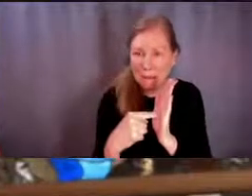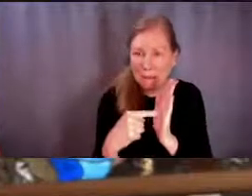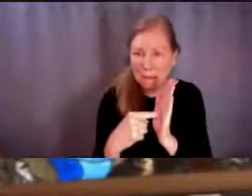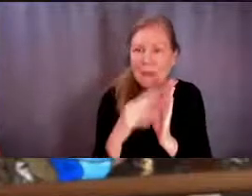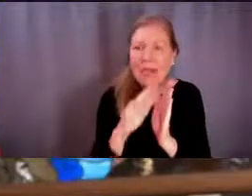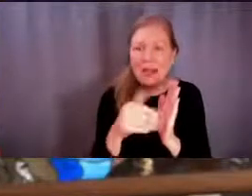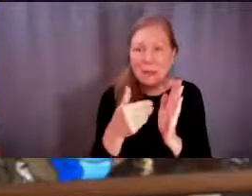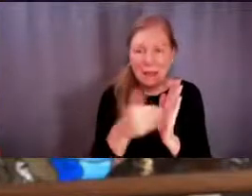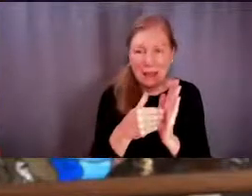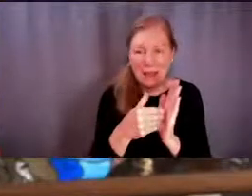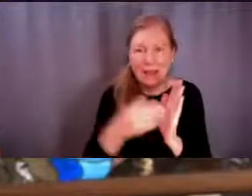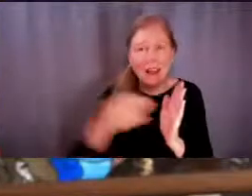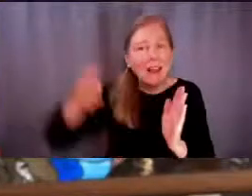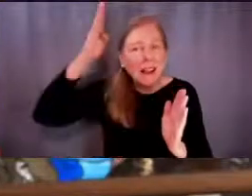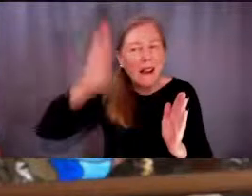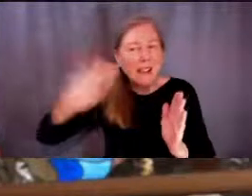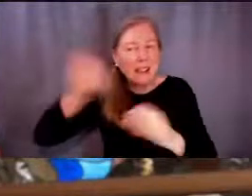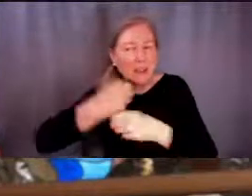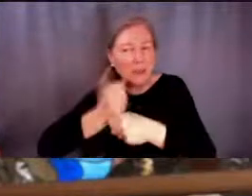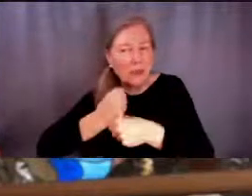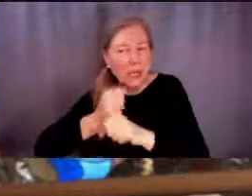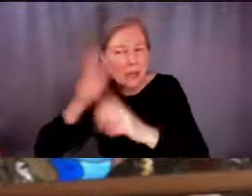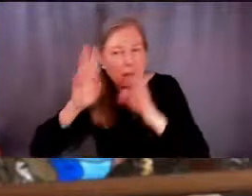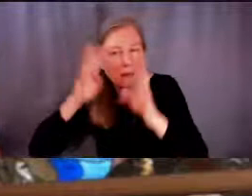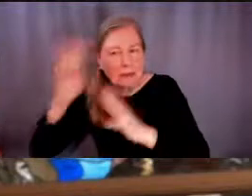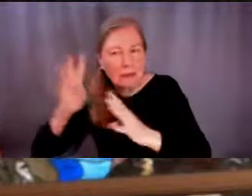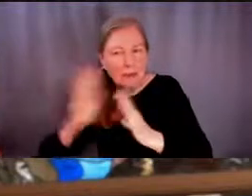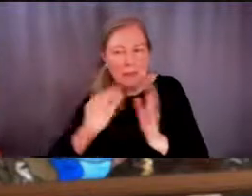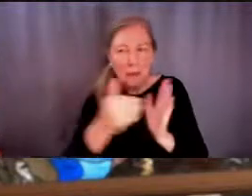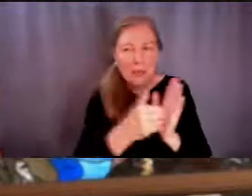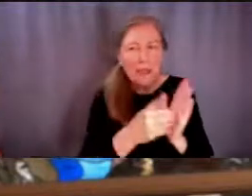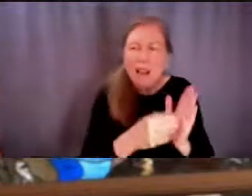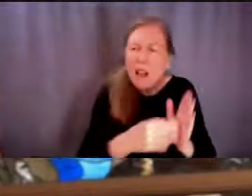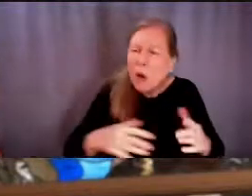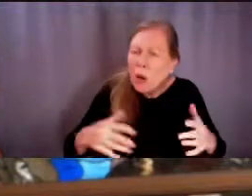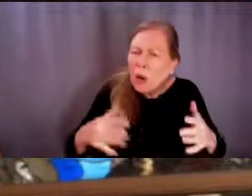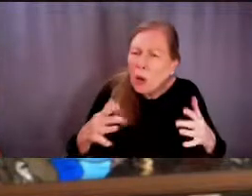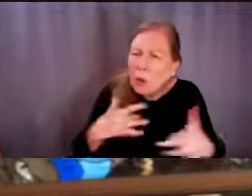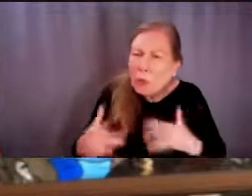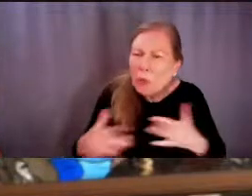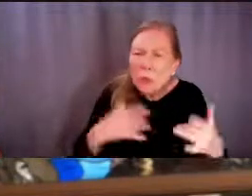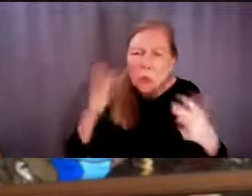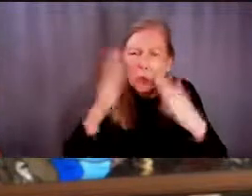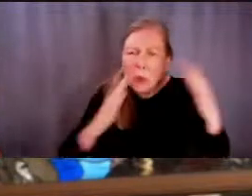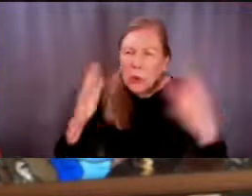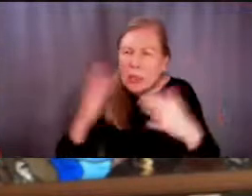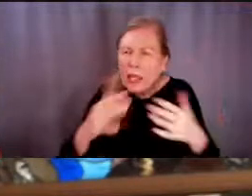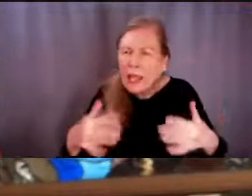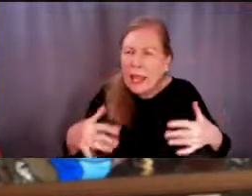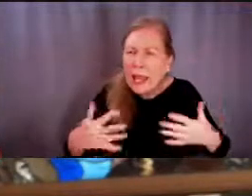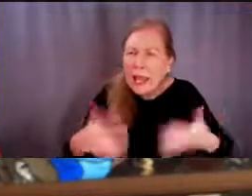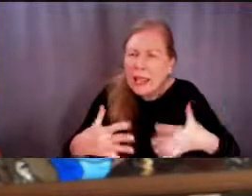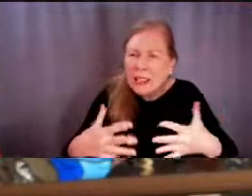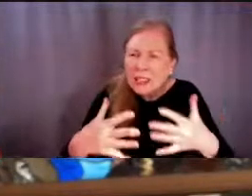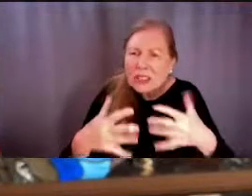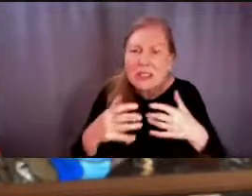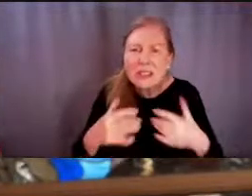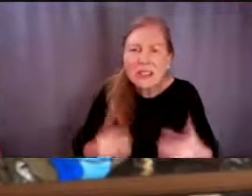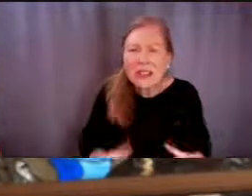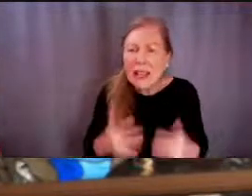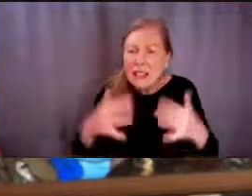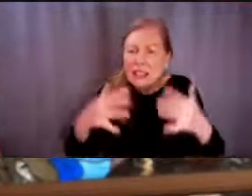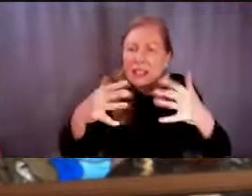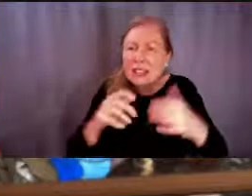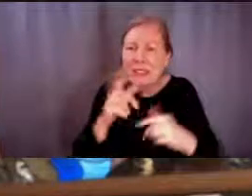middle of this text to not worry or not be anxious. And we can know it's right in the middle because there are these